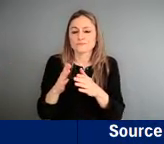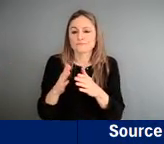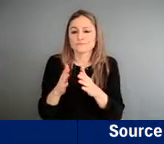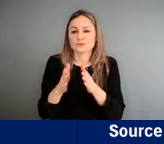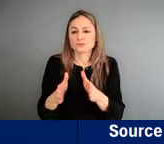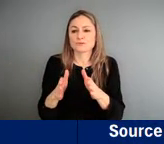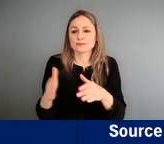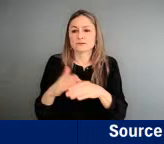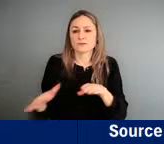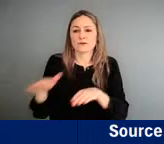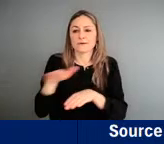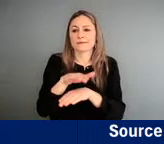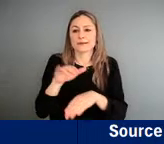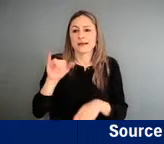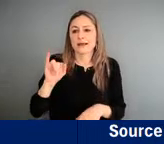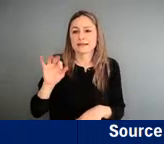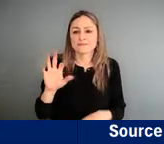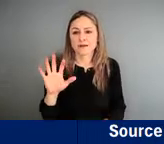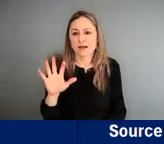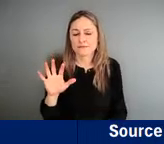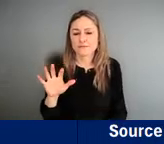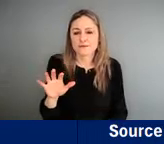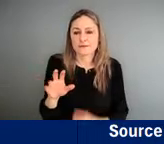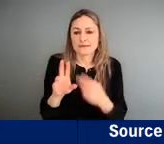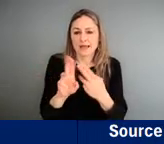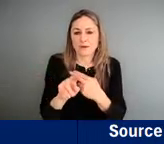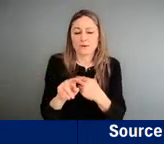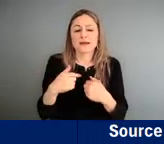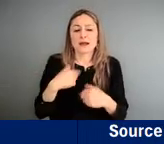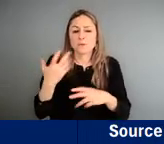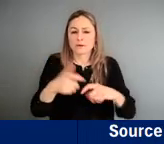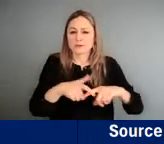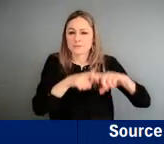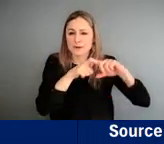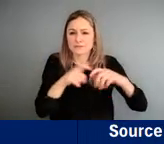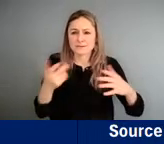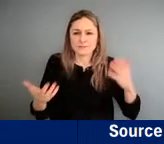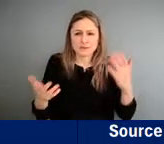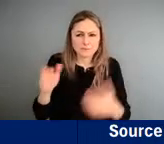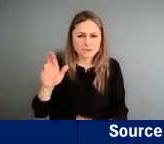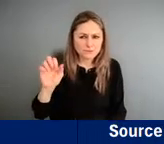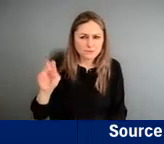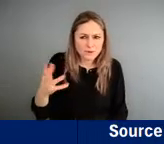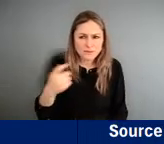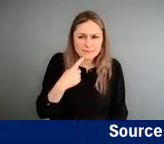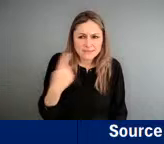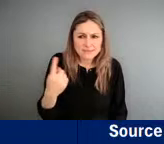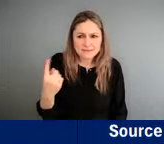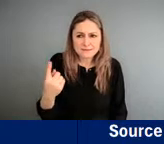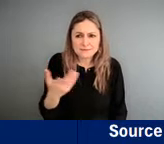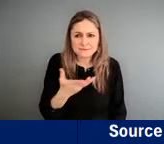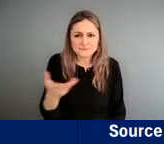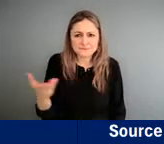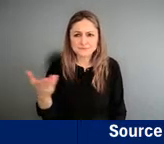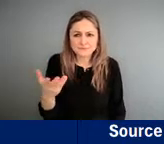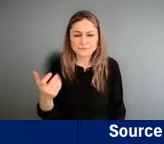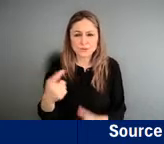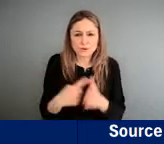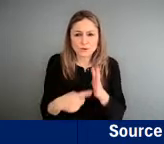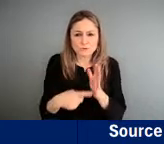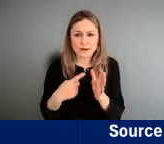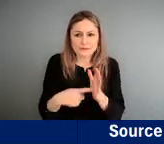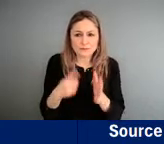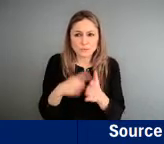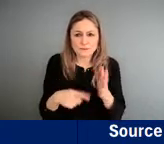of responsibility there. I do want to pause, and maybe Ryan Wincheimer doesn't want to say anything, but I don't know, Ryan, if you want to correct anything about what I'm